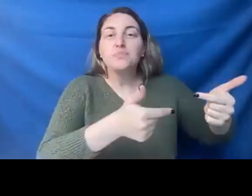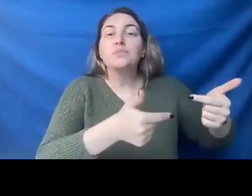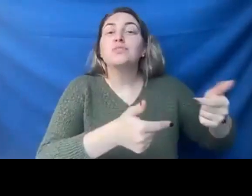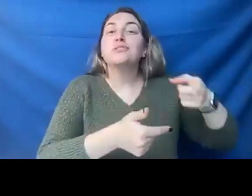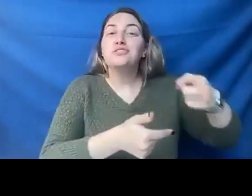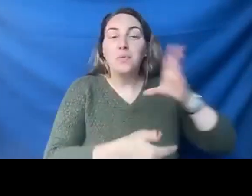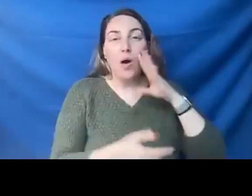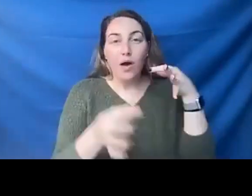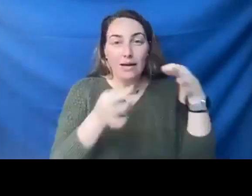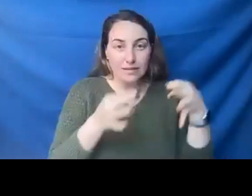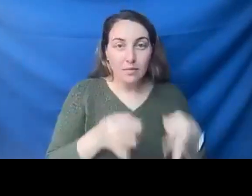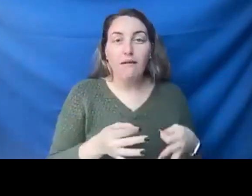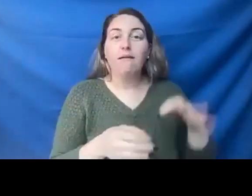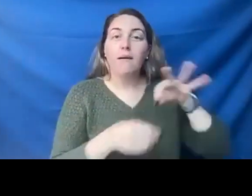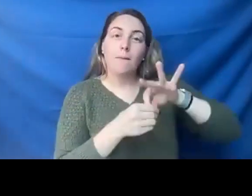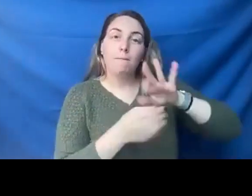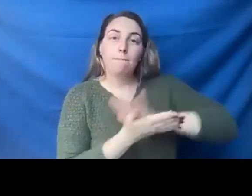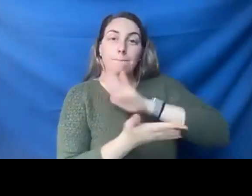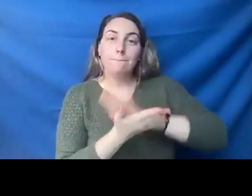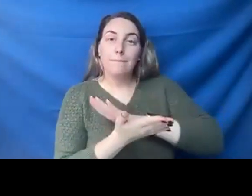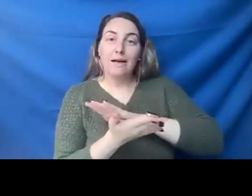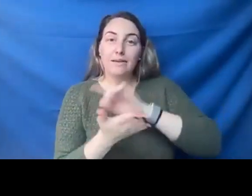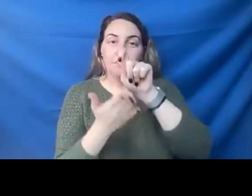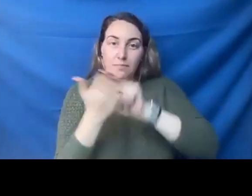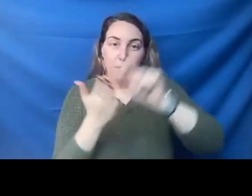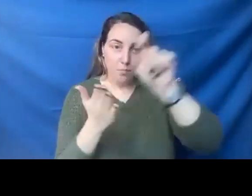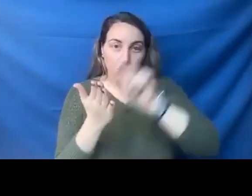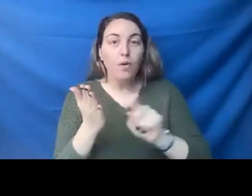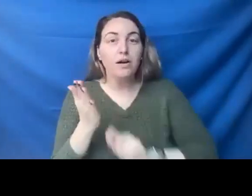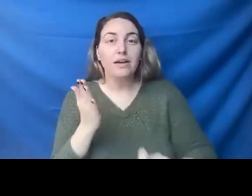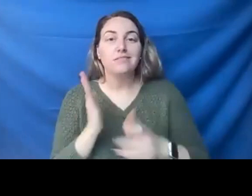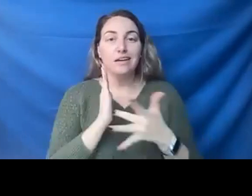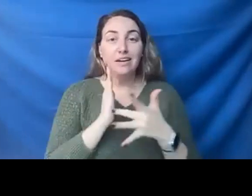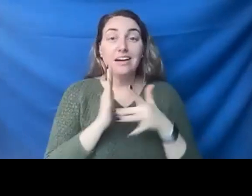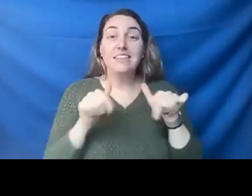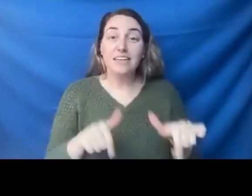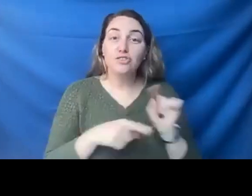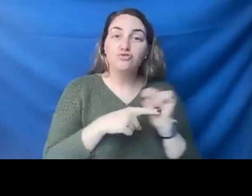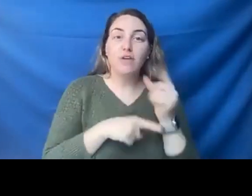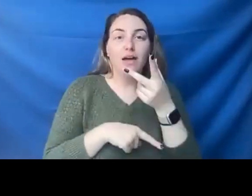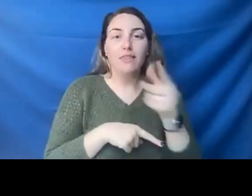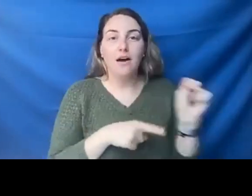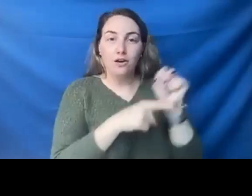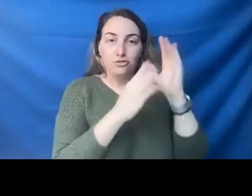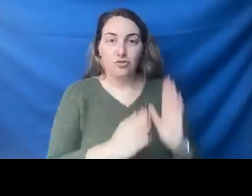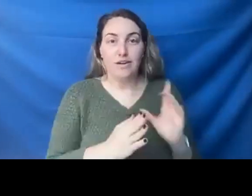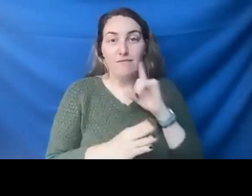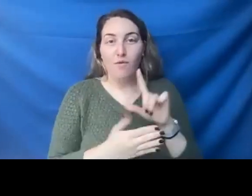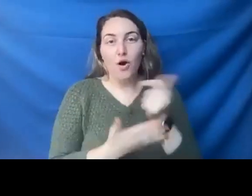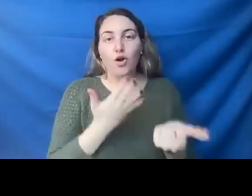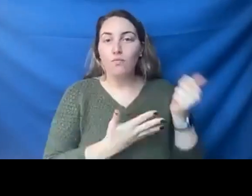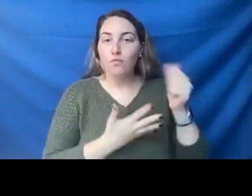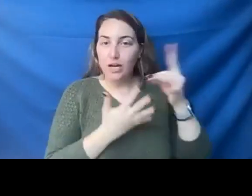the ballot marking devices, because while this is a train the trainer that will explain ranked choice voting in the City of New York for